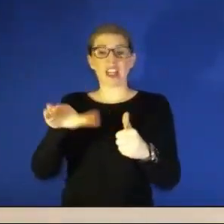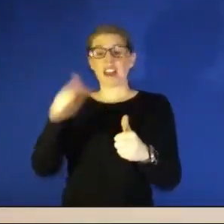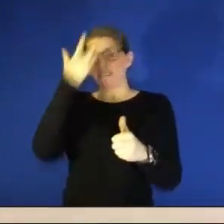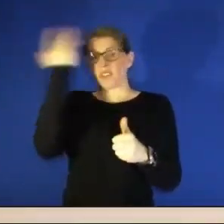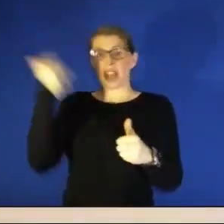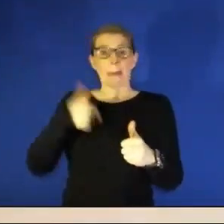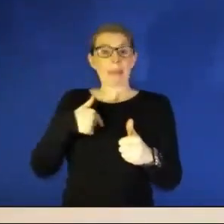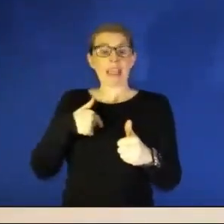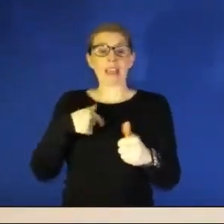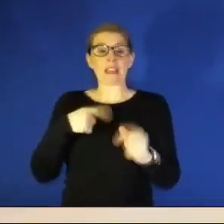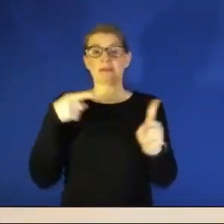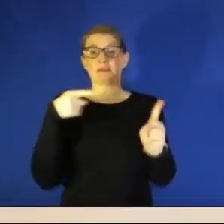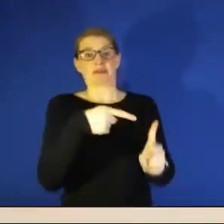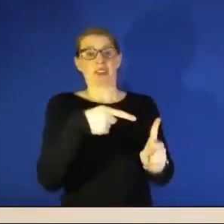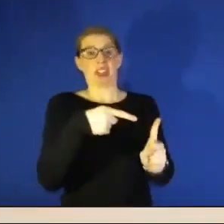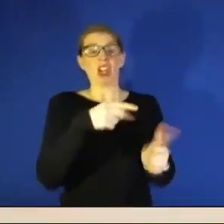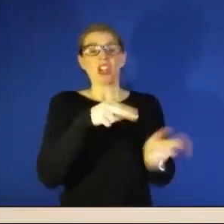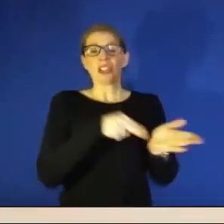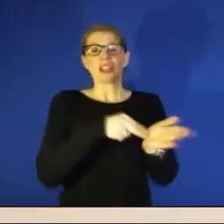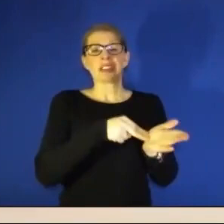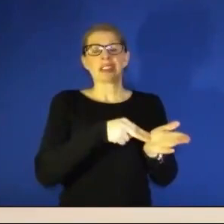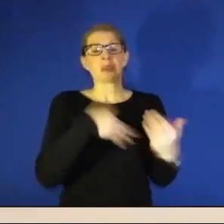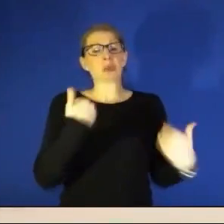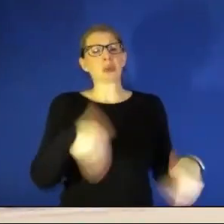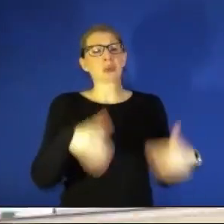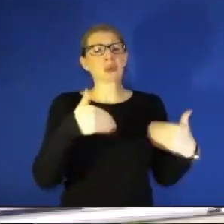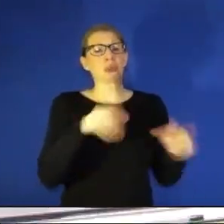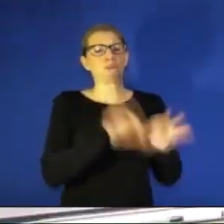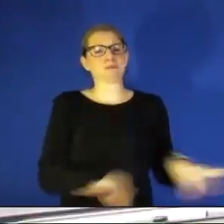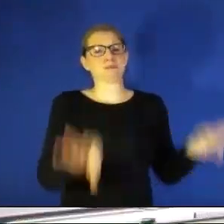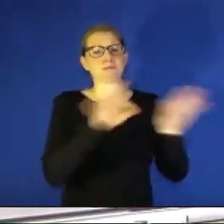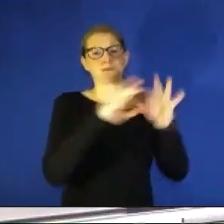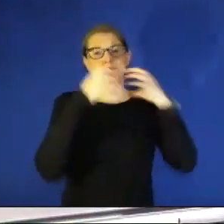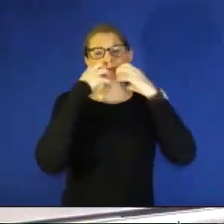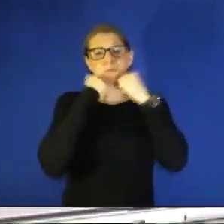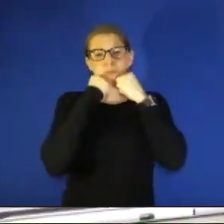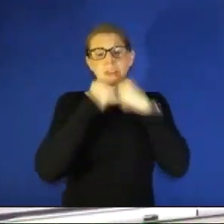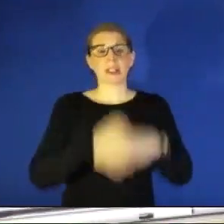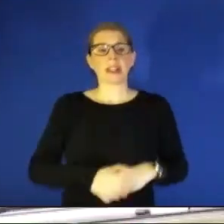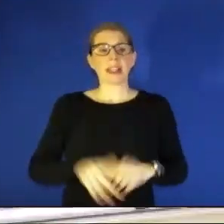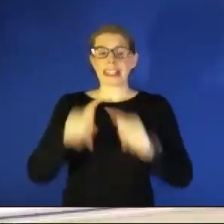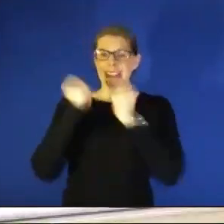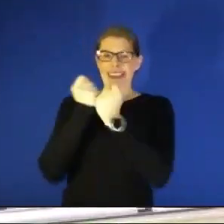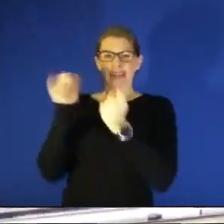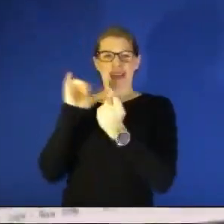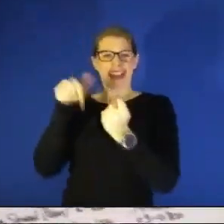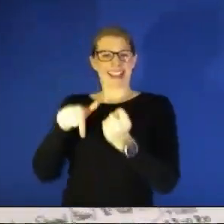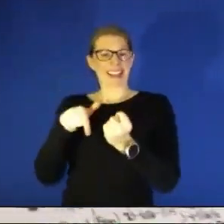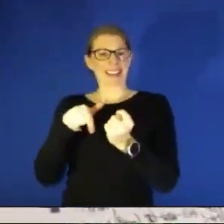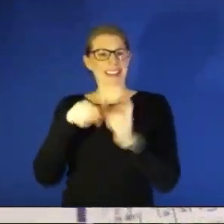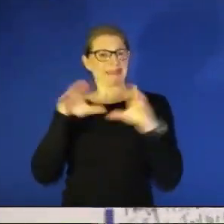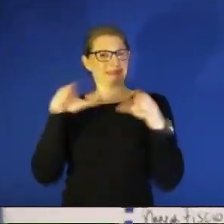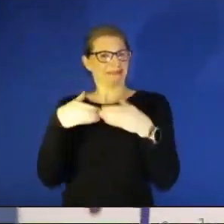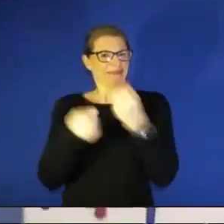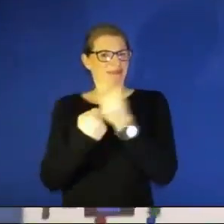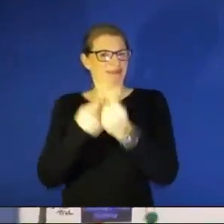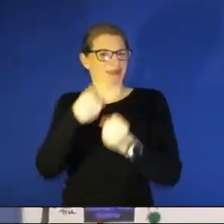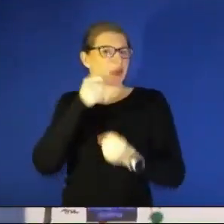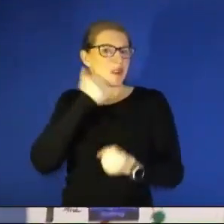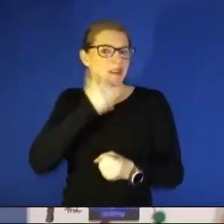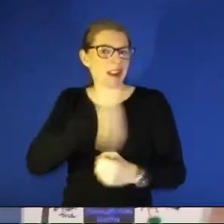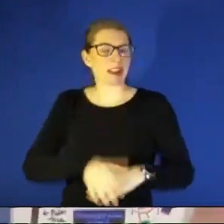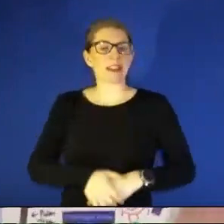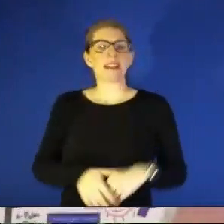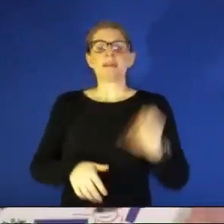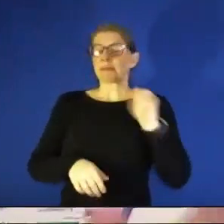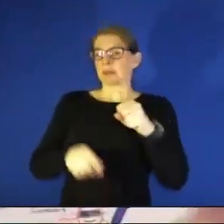are the heart and soul of what you do. What does it mean to have such a team like this that surrounds you every day? Yeah, I think one of the things about